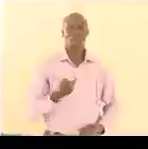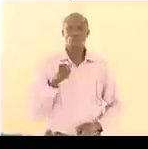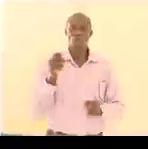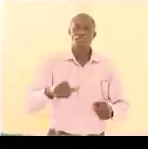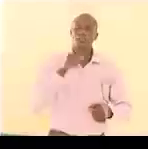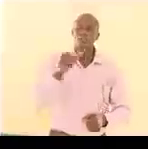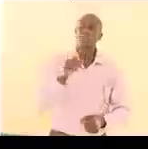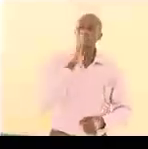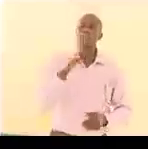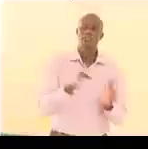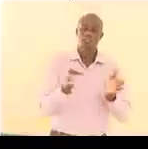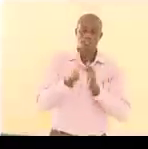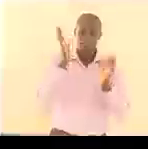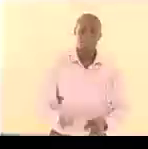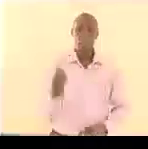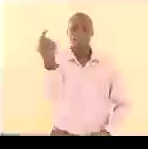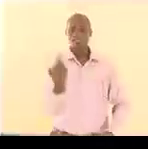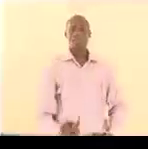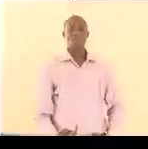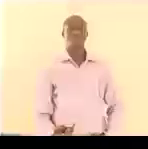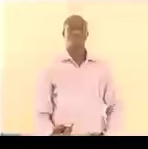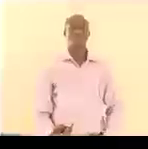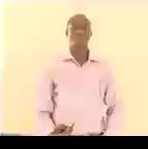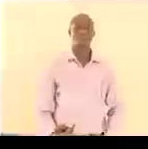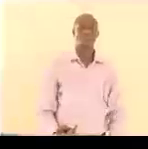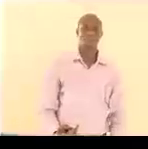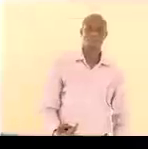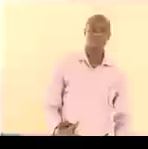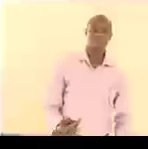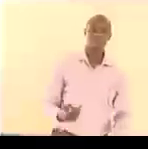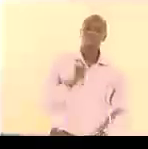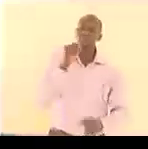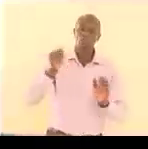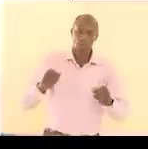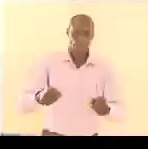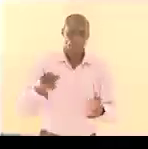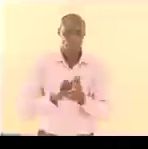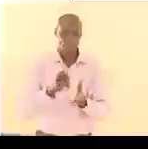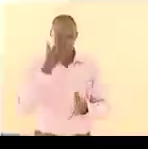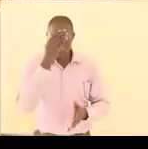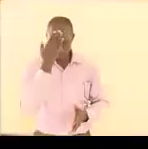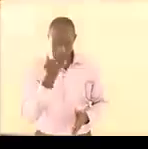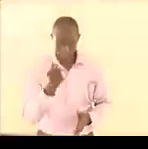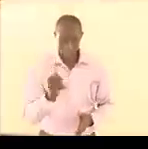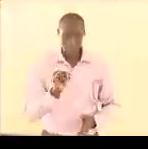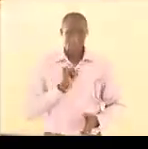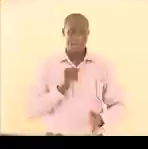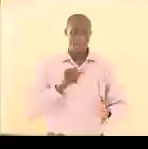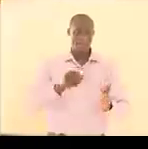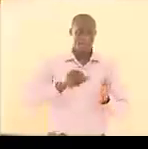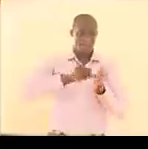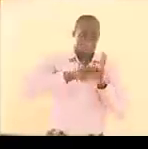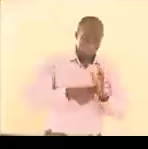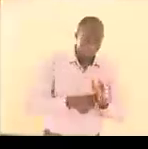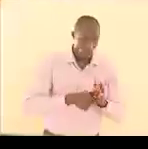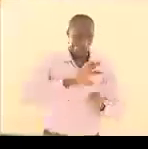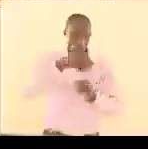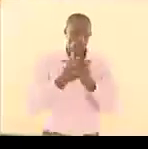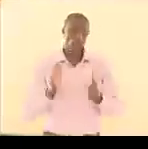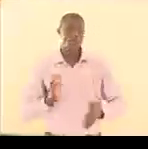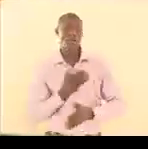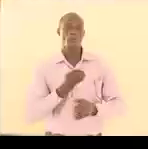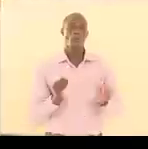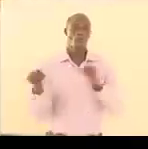You cannot be a Christian alone. It's not possible. That's why I used to emphasize that all our prayers, all